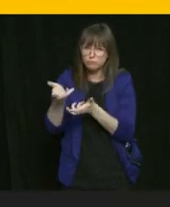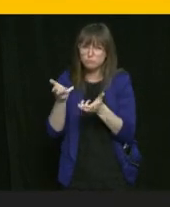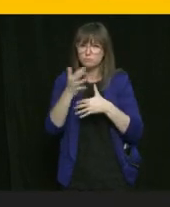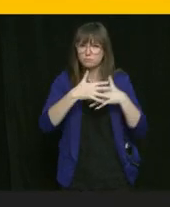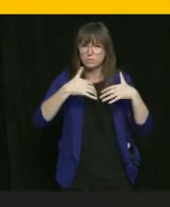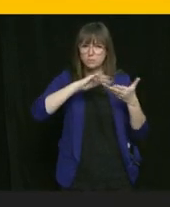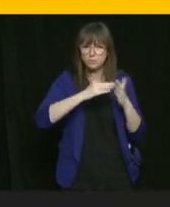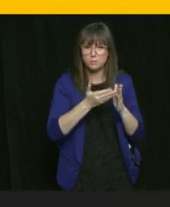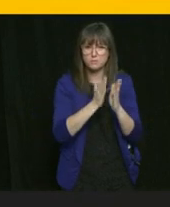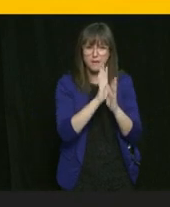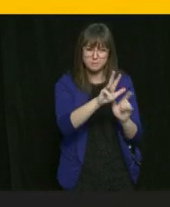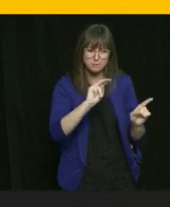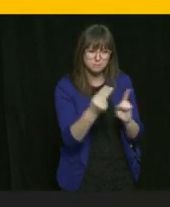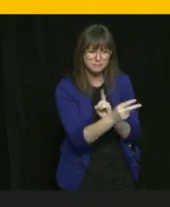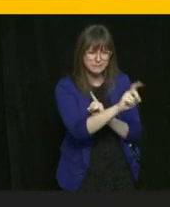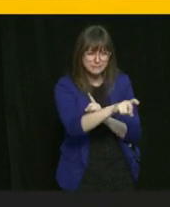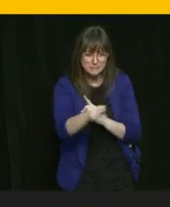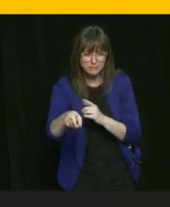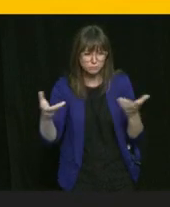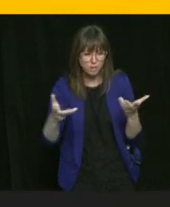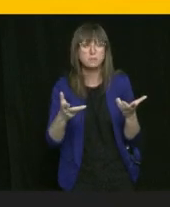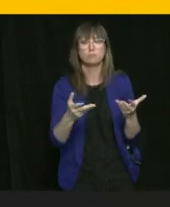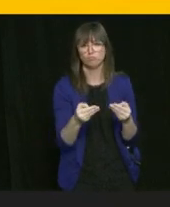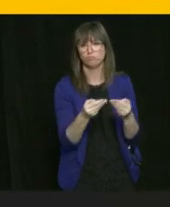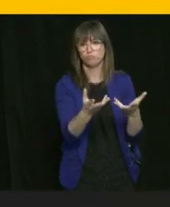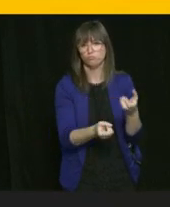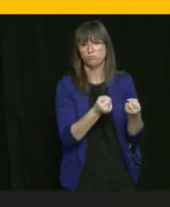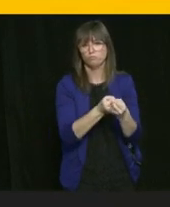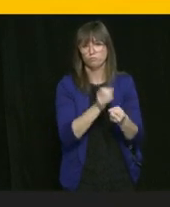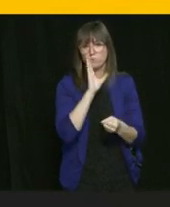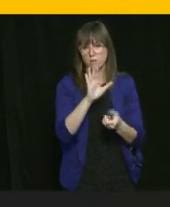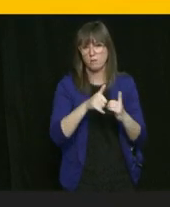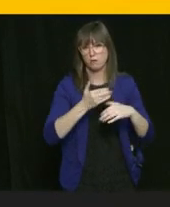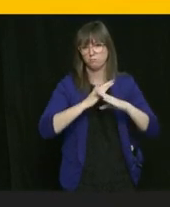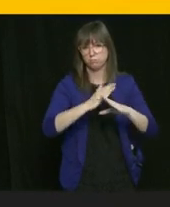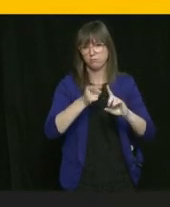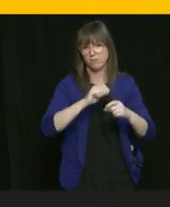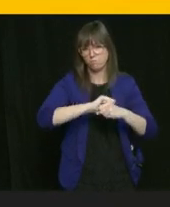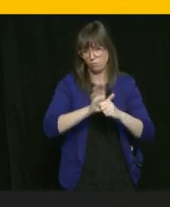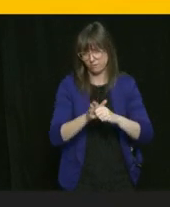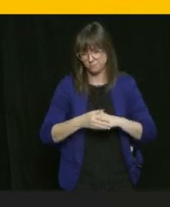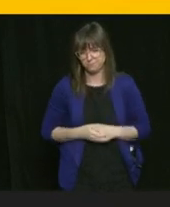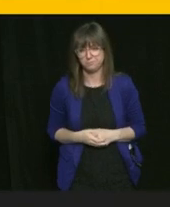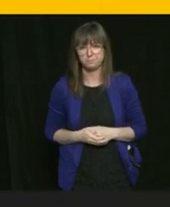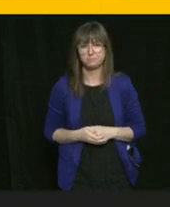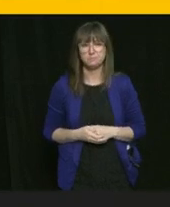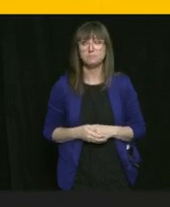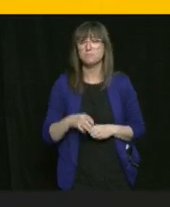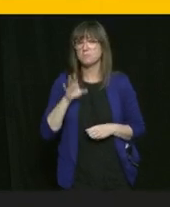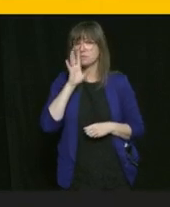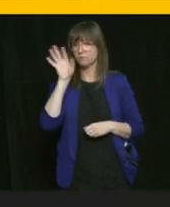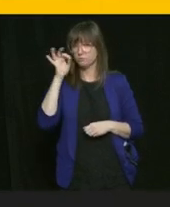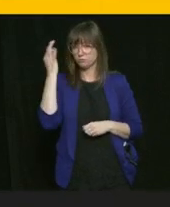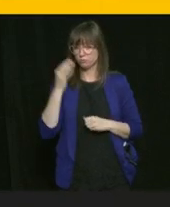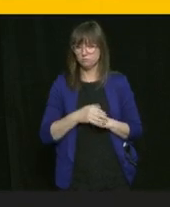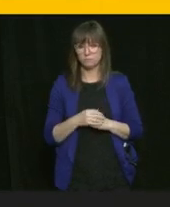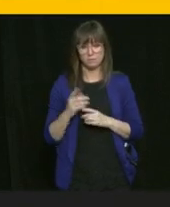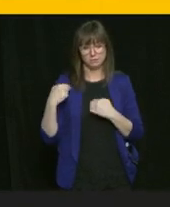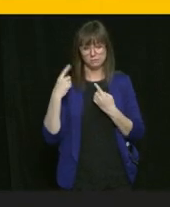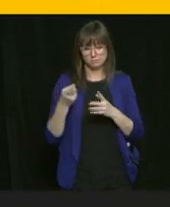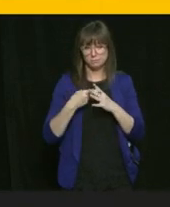From this virus. Depuis le début, From the start, our fight